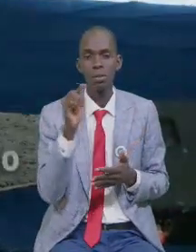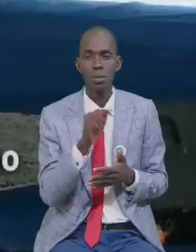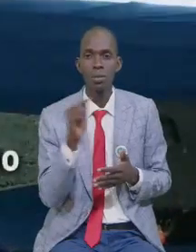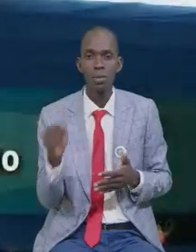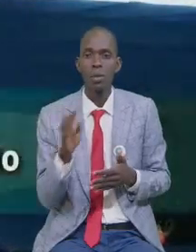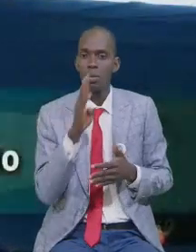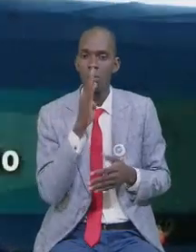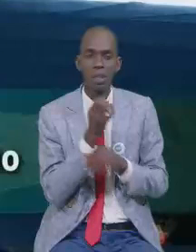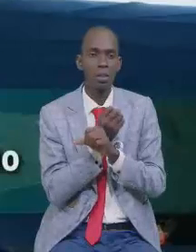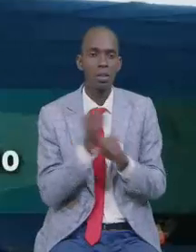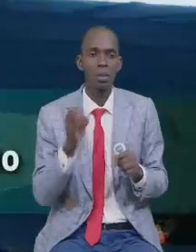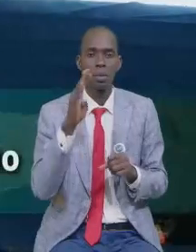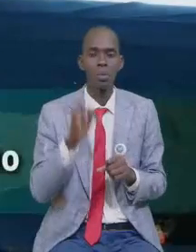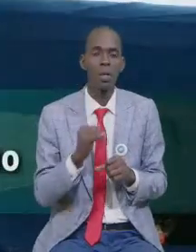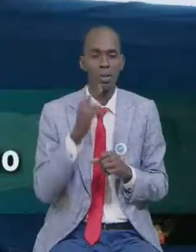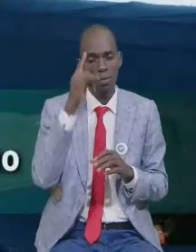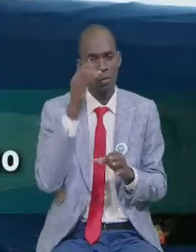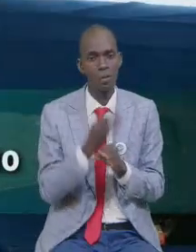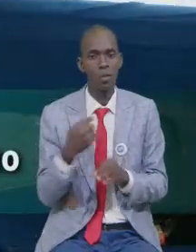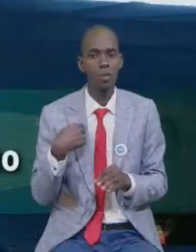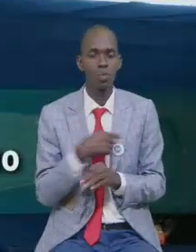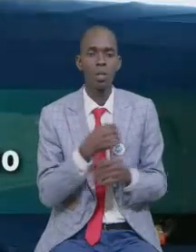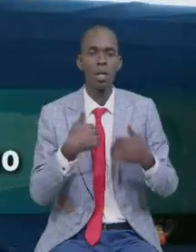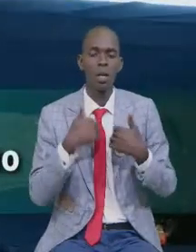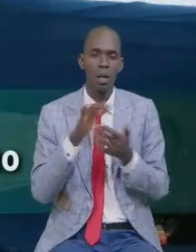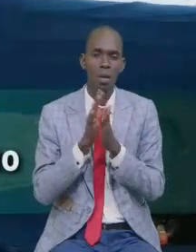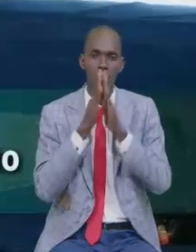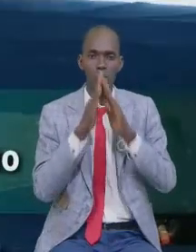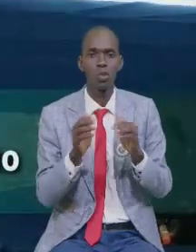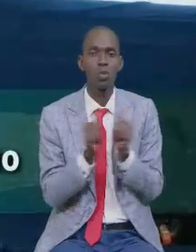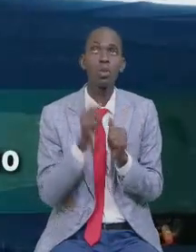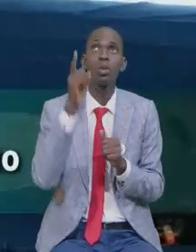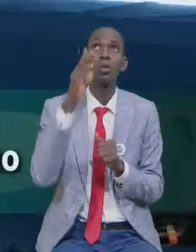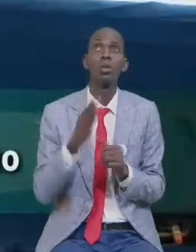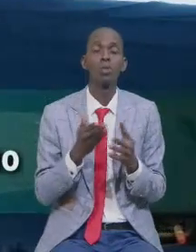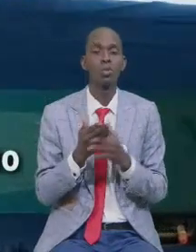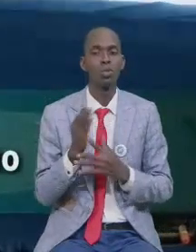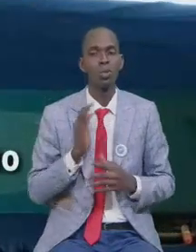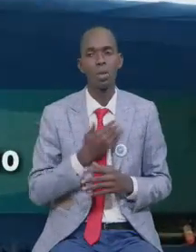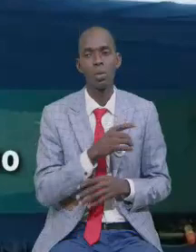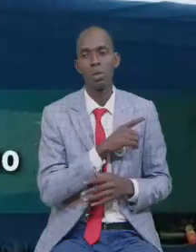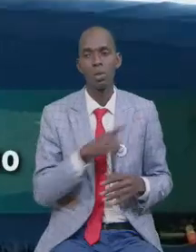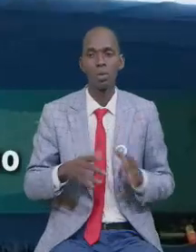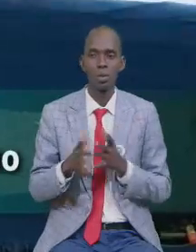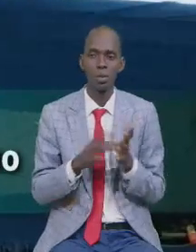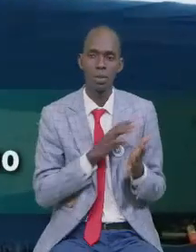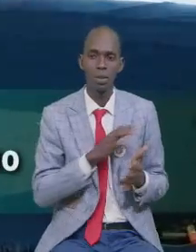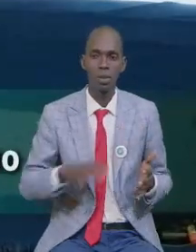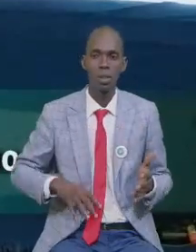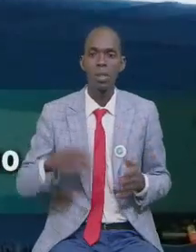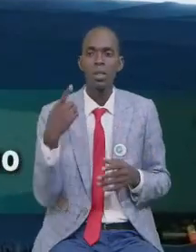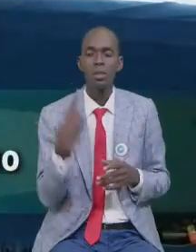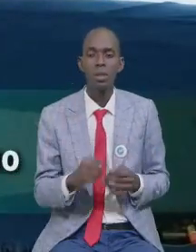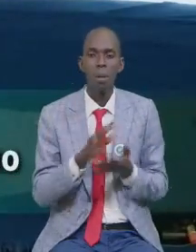by faith, we have peace with God through our Lord Jesus Christ. The peace we